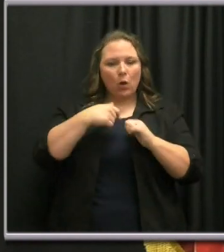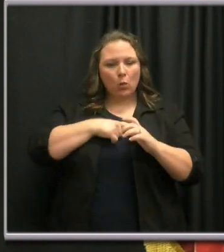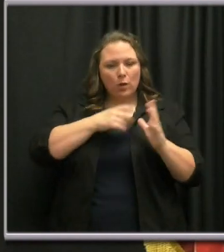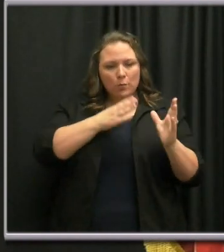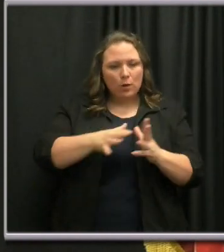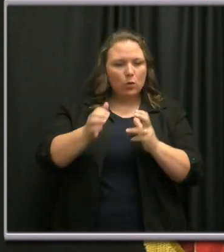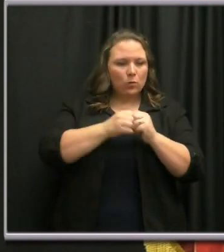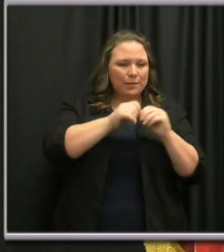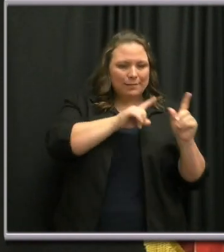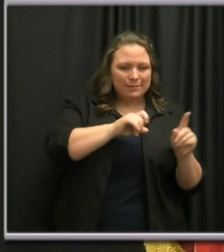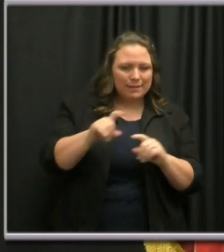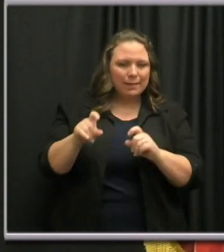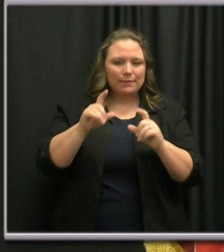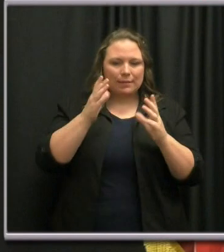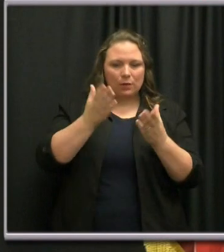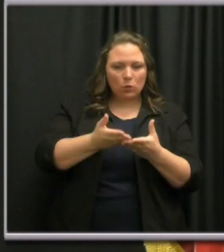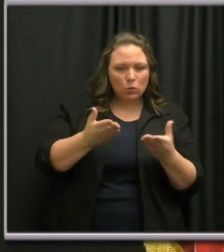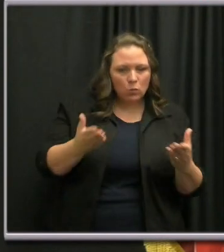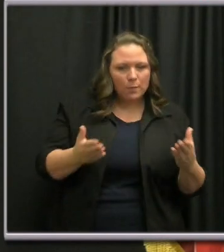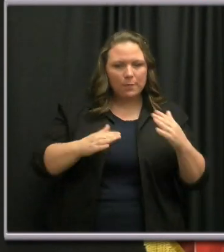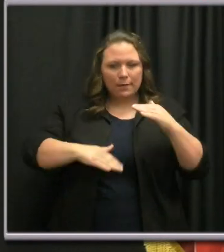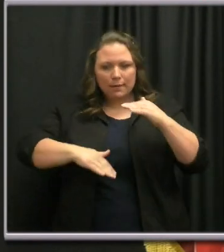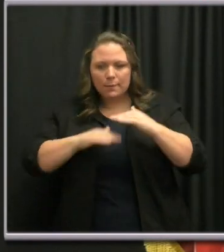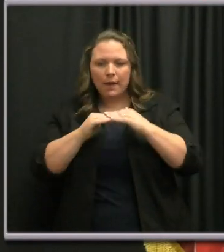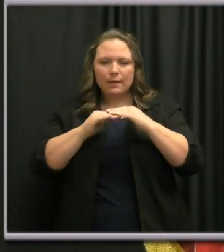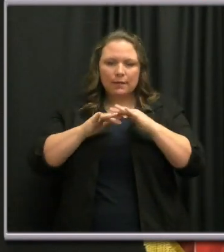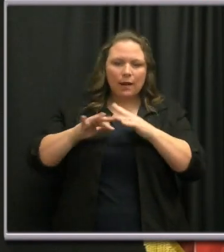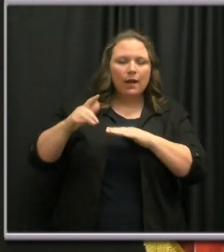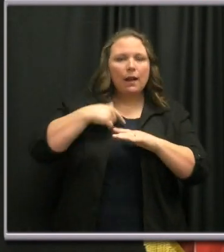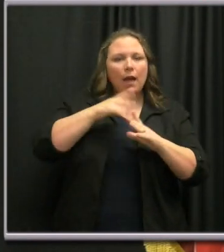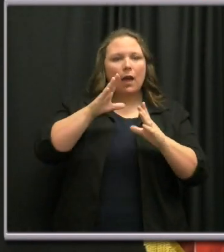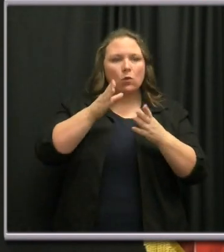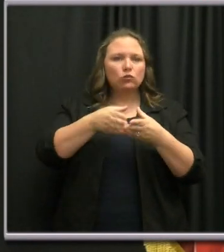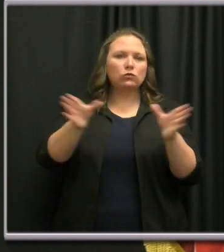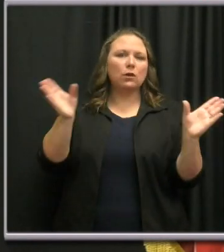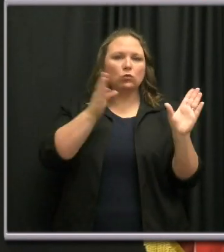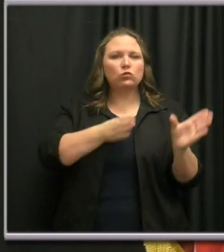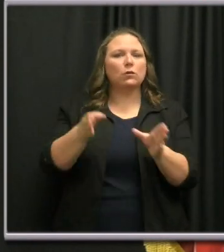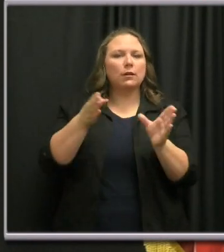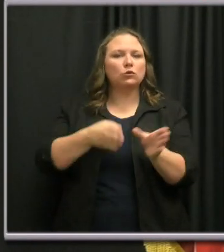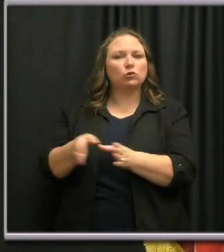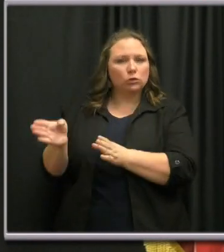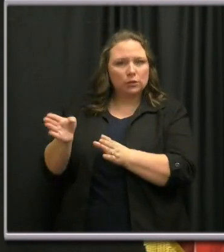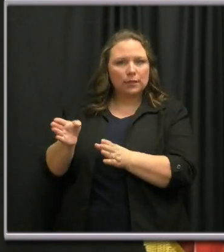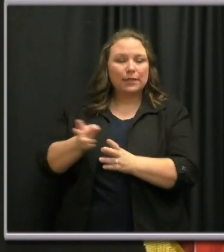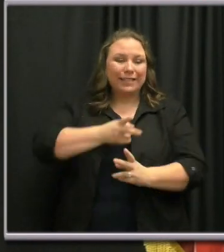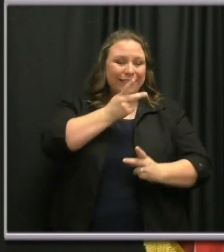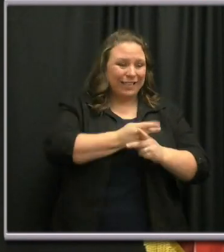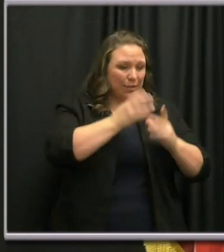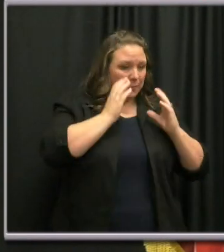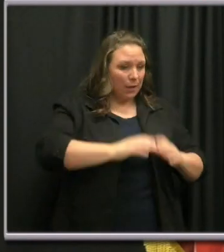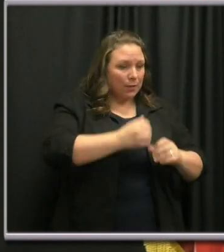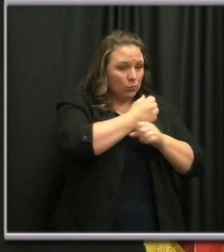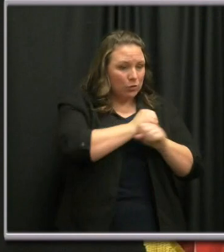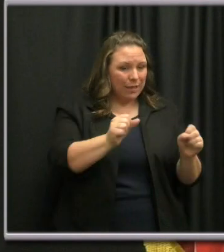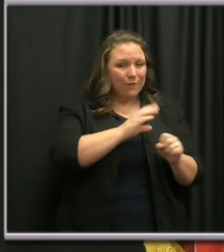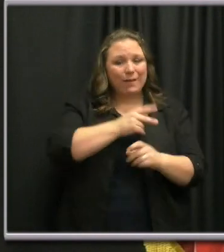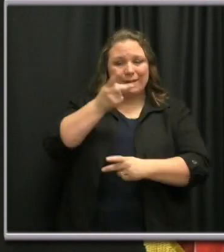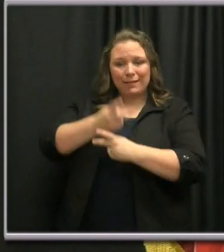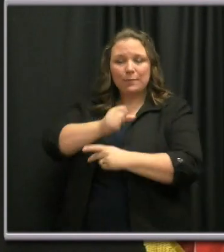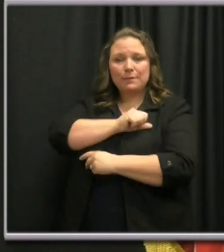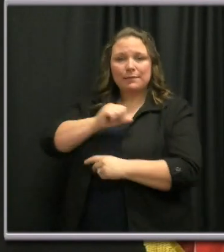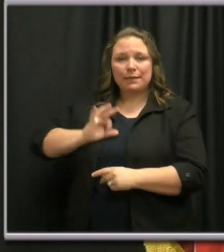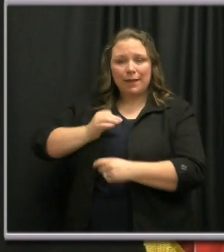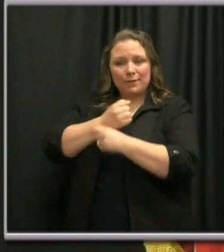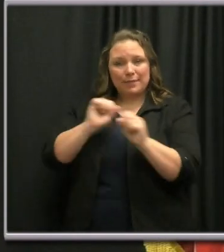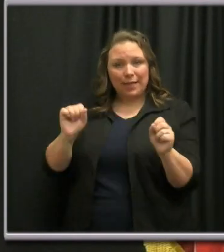equipment and capacity, and what is our general strategy to do it safely, both to keep customers safe and the staff safe. Now, I